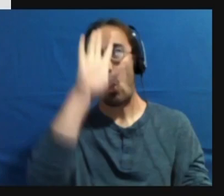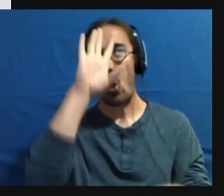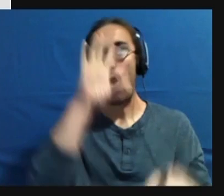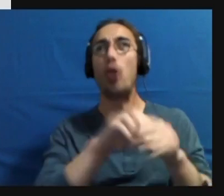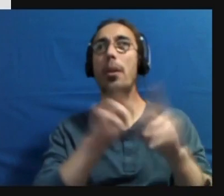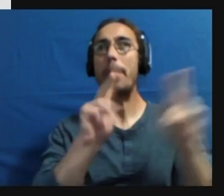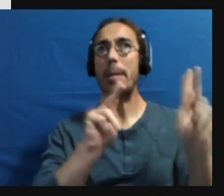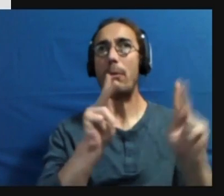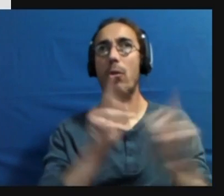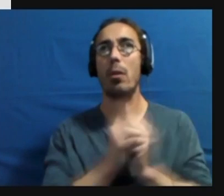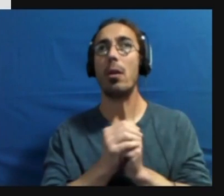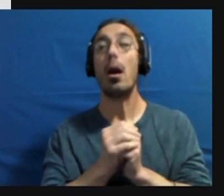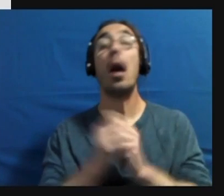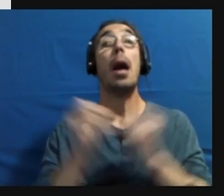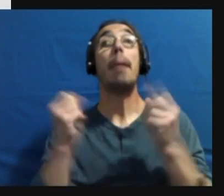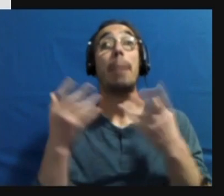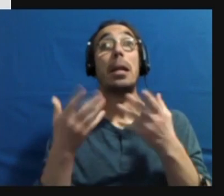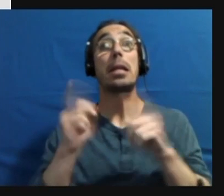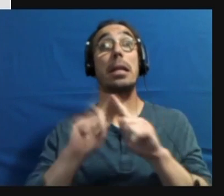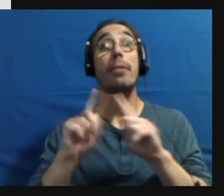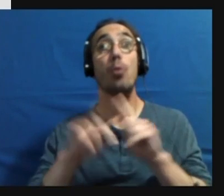in ways that